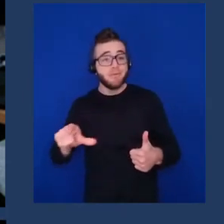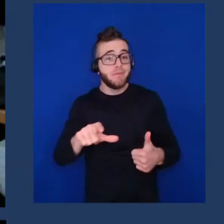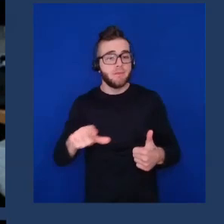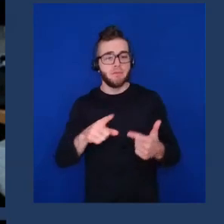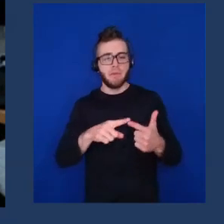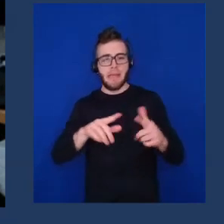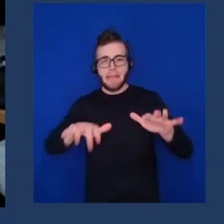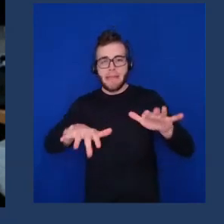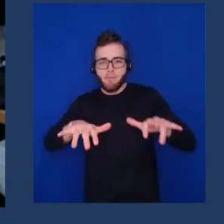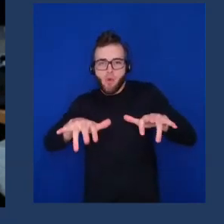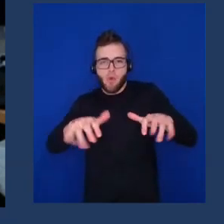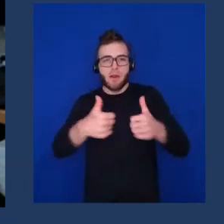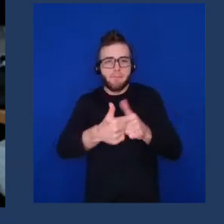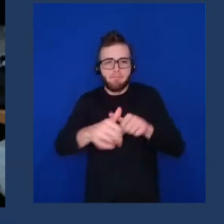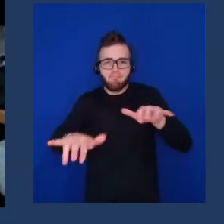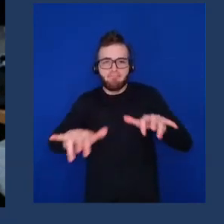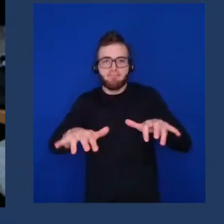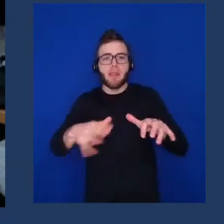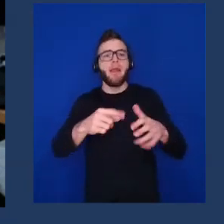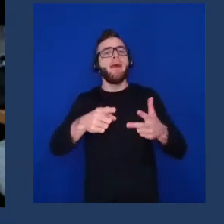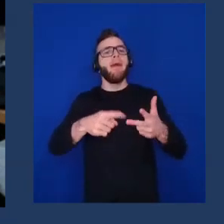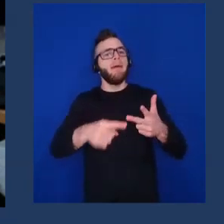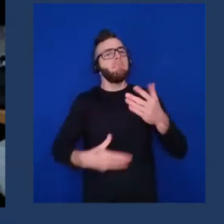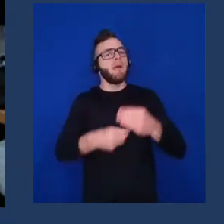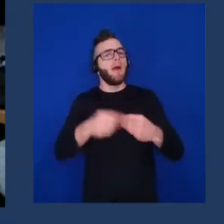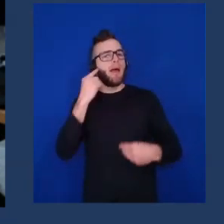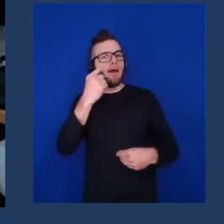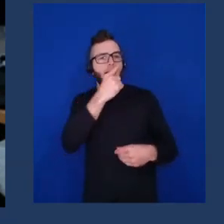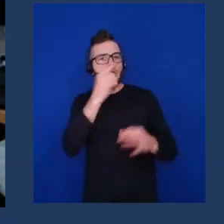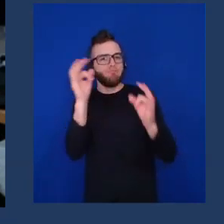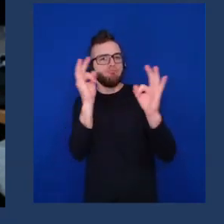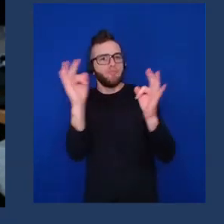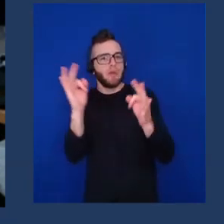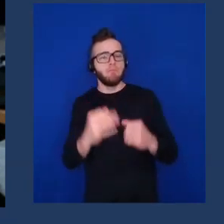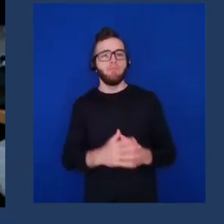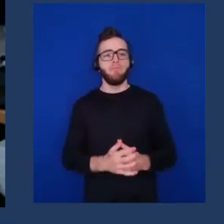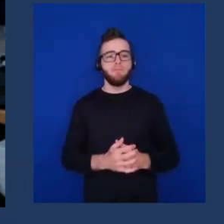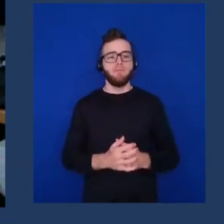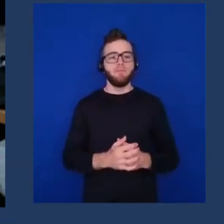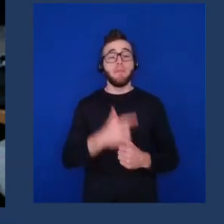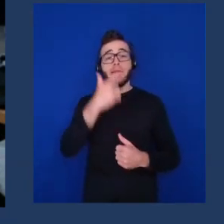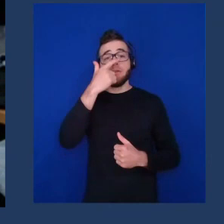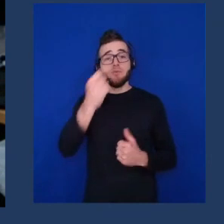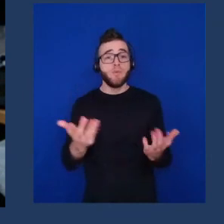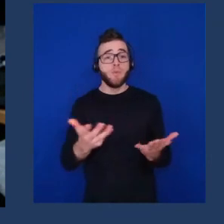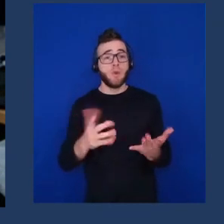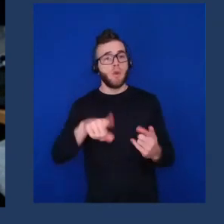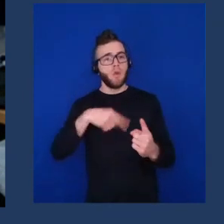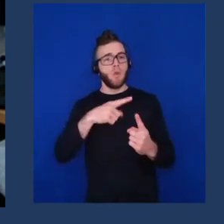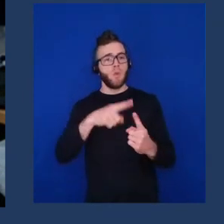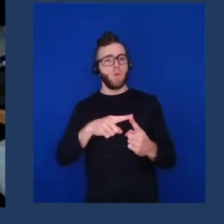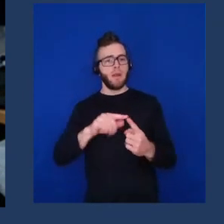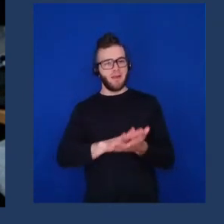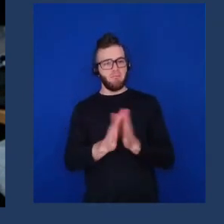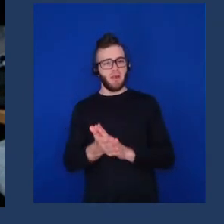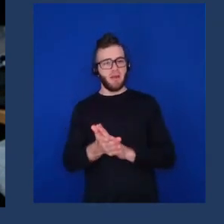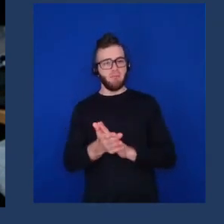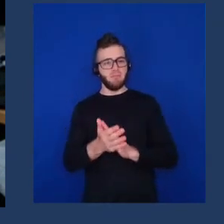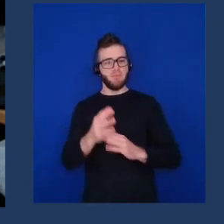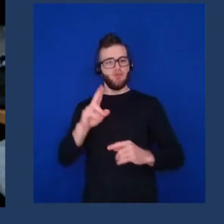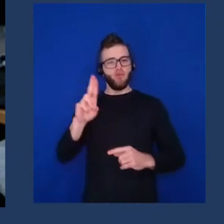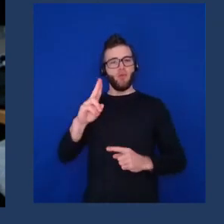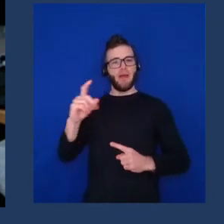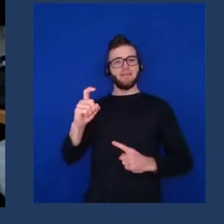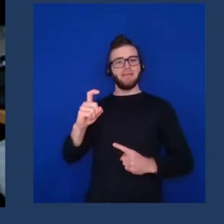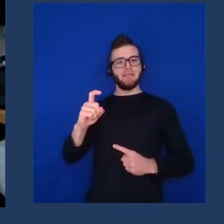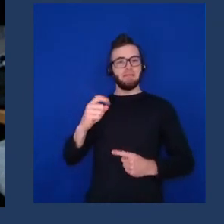really interesting part of this is once it becomes a user experience problem, not a hardware limitation, is how do you adapt that game? And that's